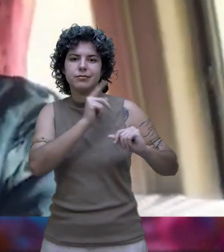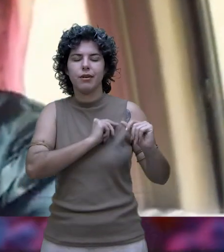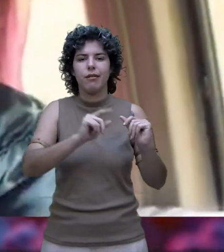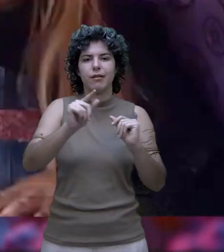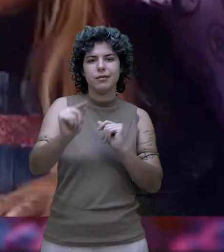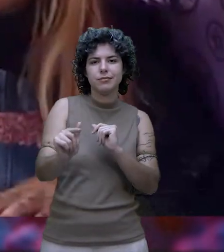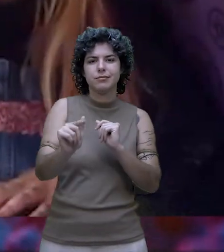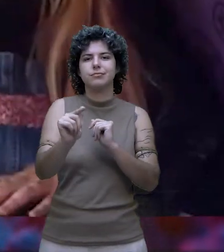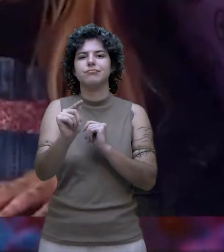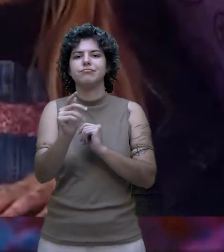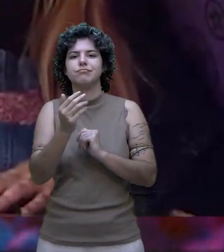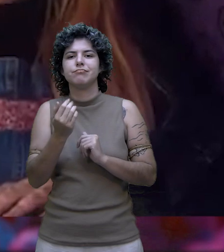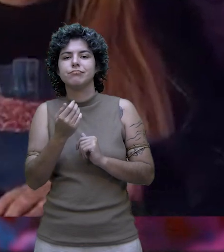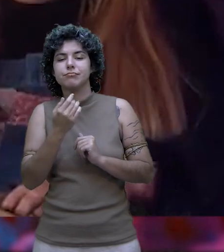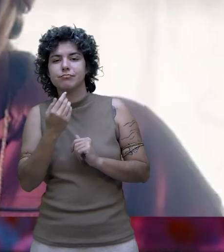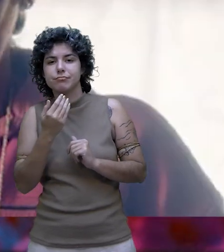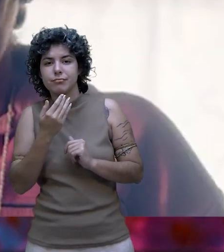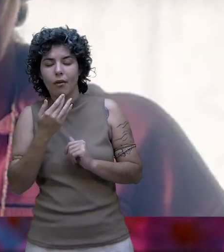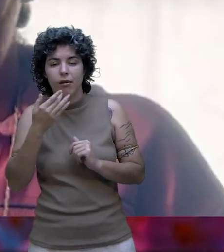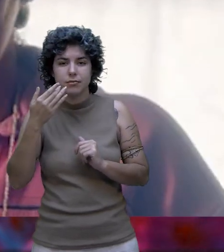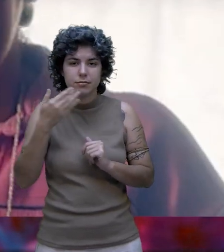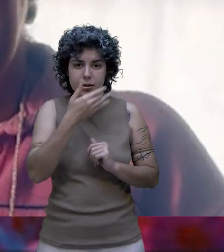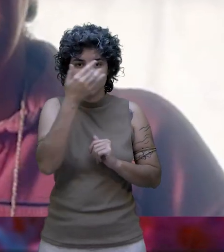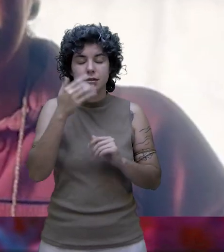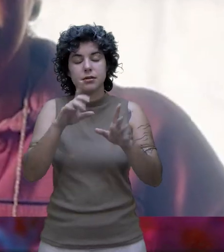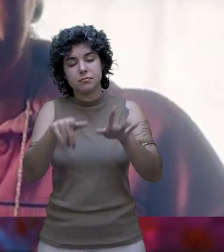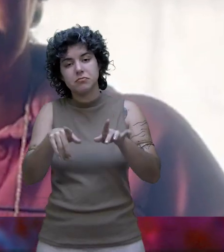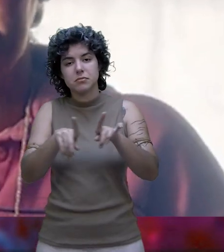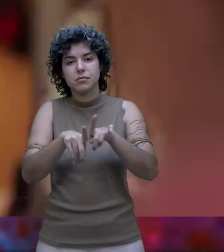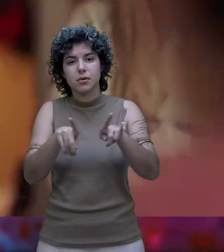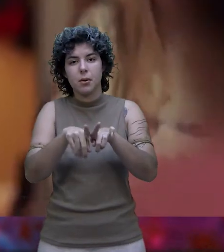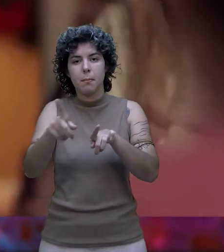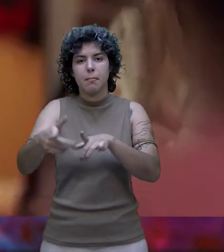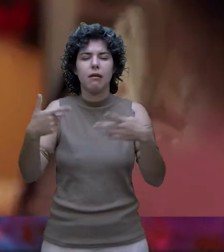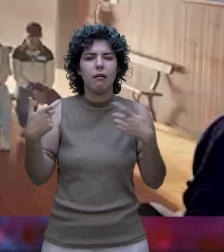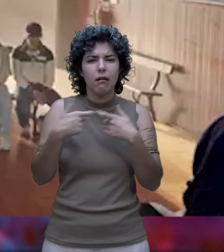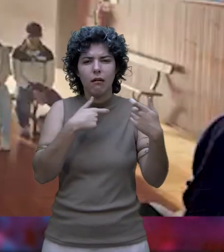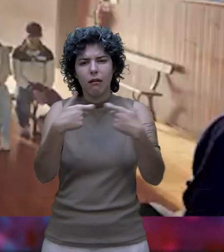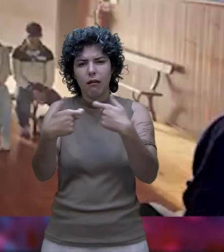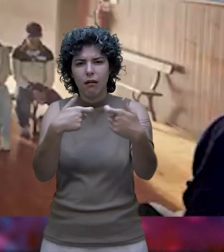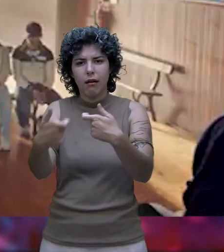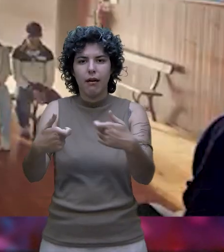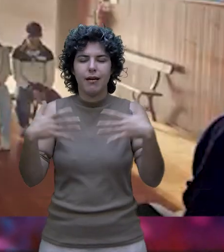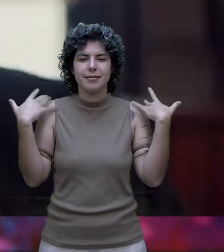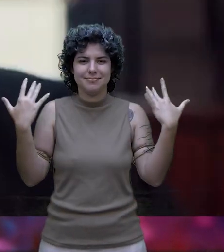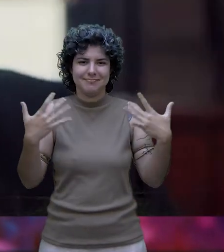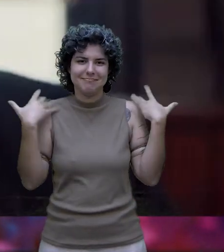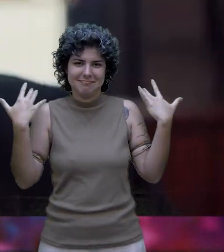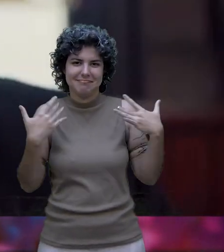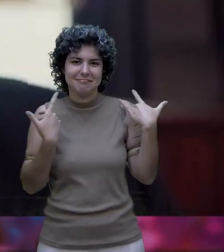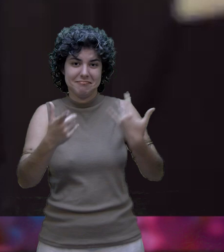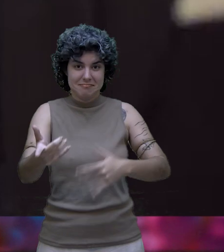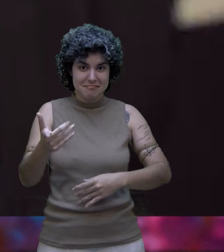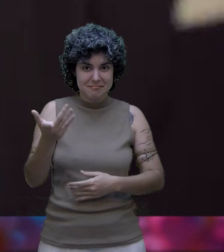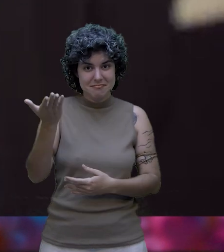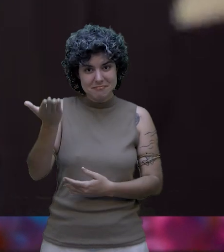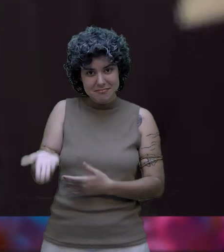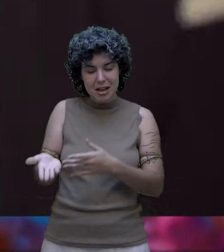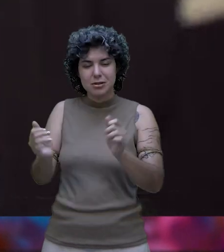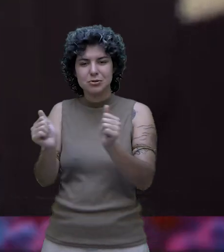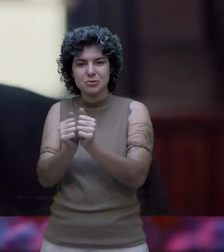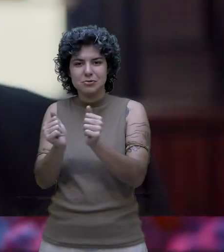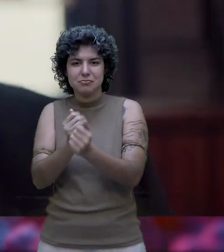e frescura. Nos anos 90, durante o conflito na Irlanda do Norte, Erin e suas amigas provam que rebeldia adolescente